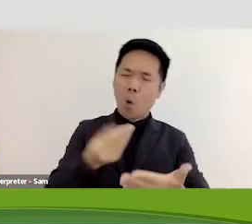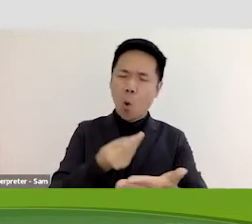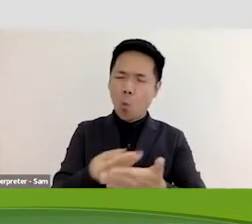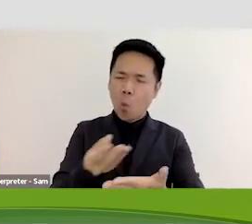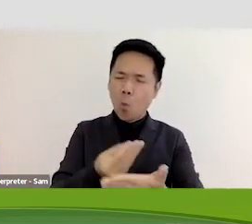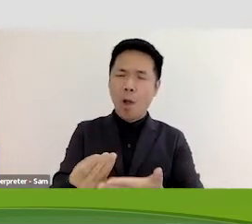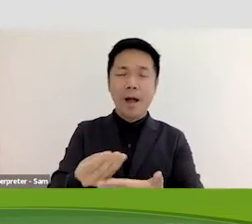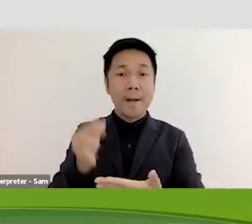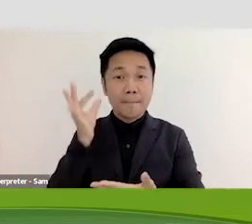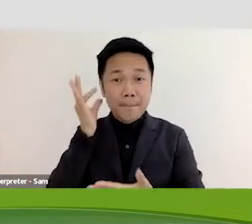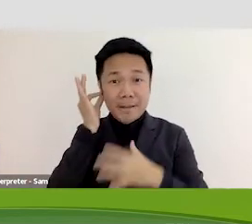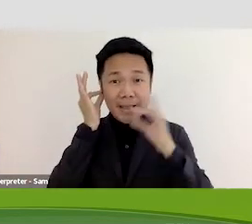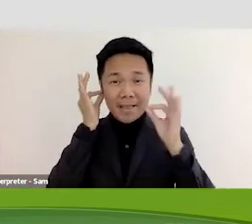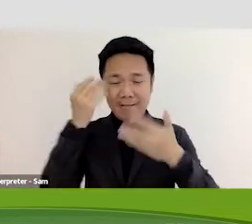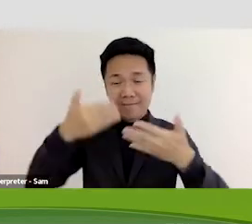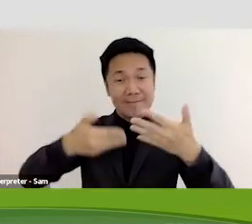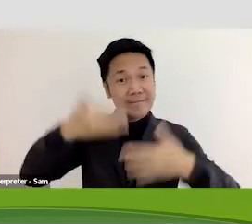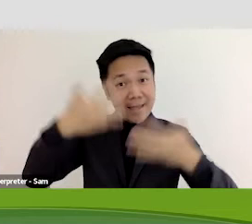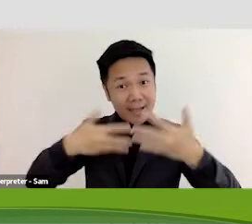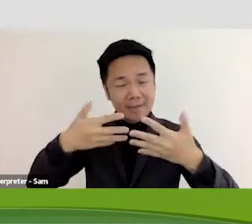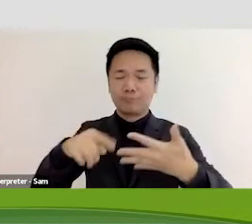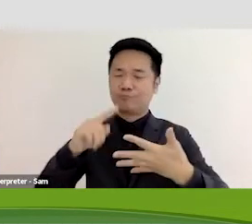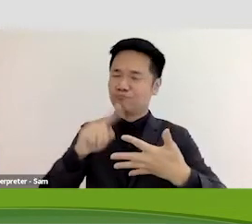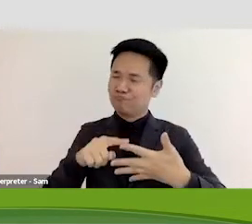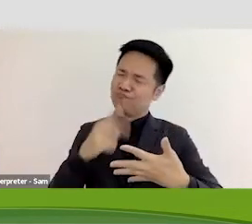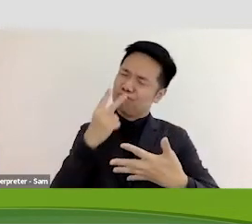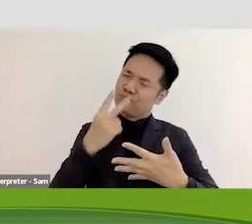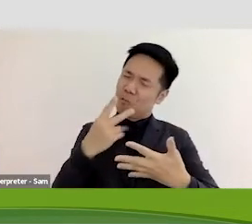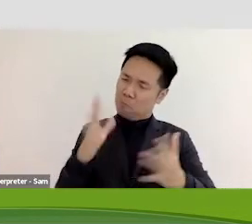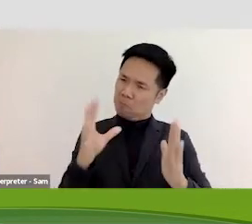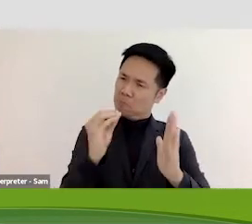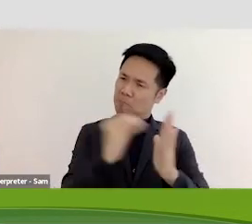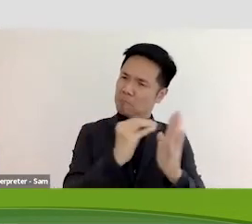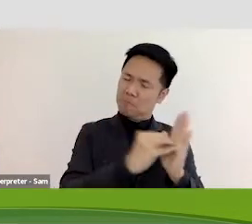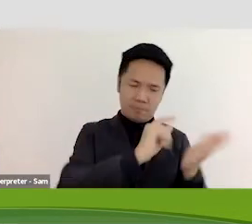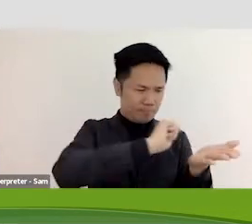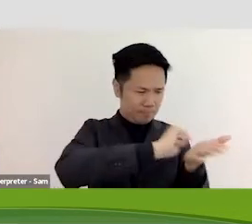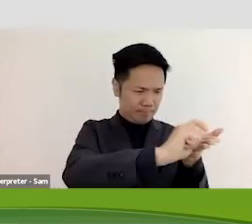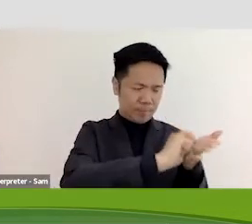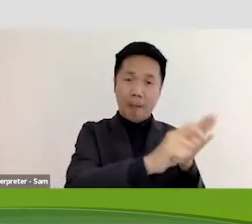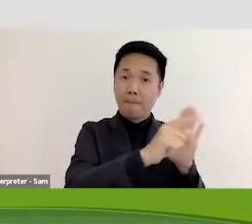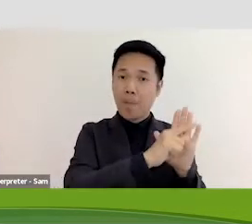of gender data to inform policy processes.